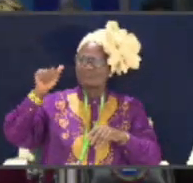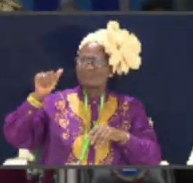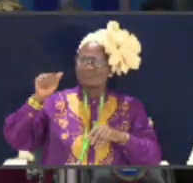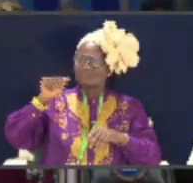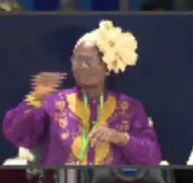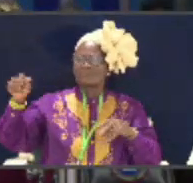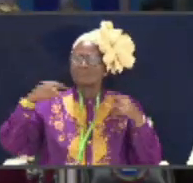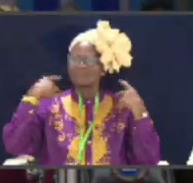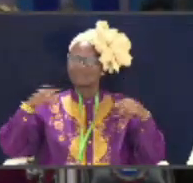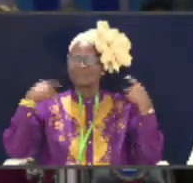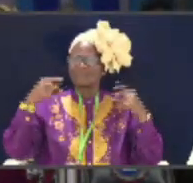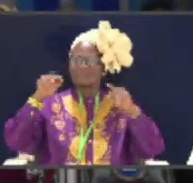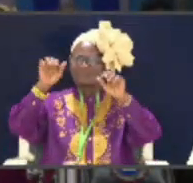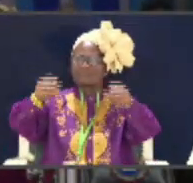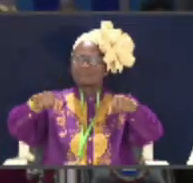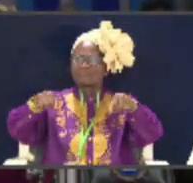A pastor can